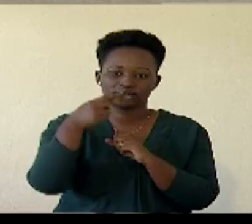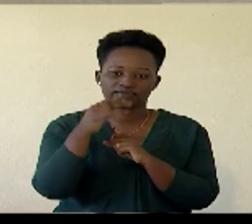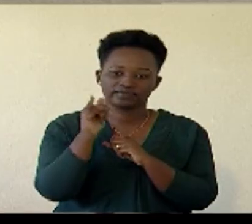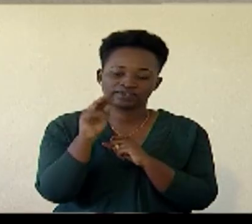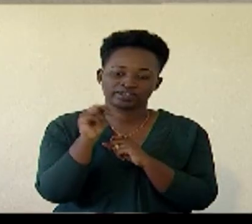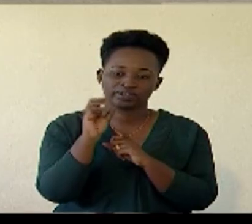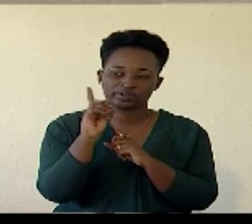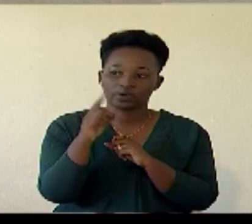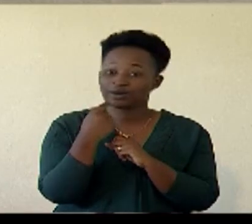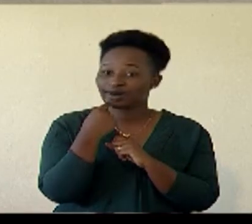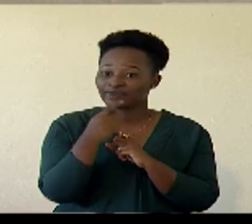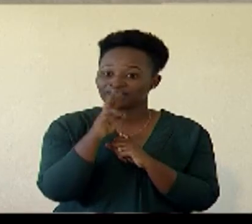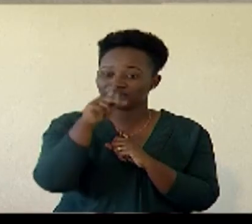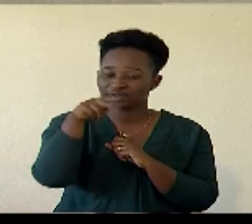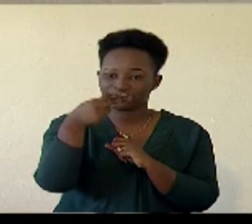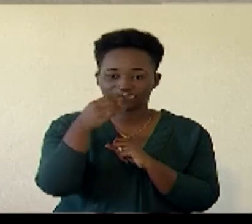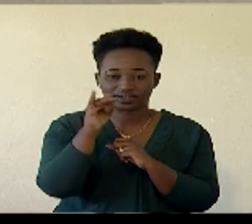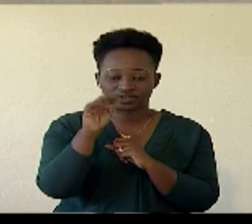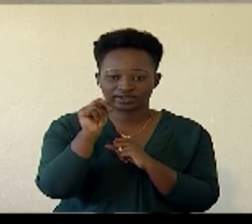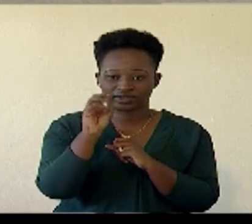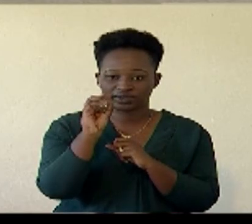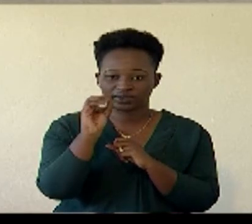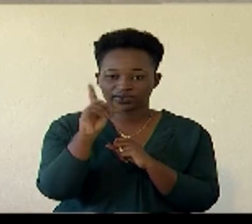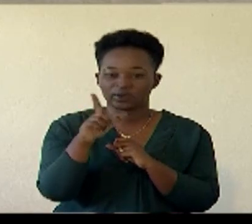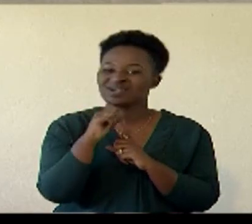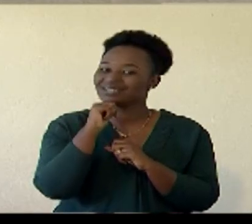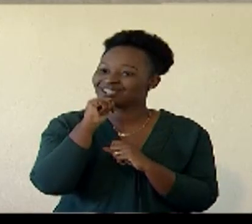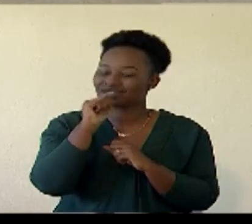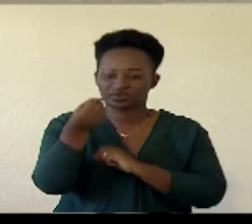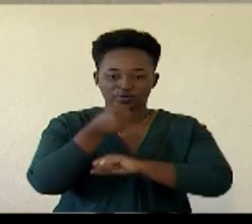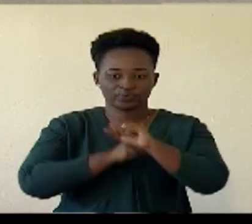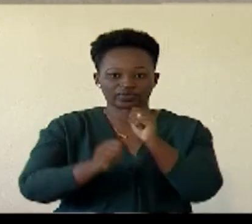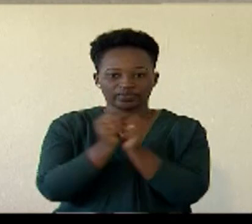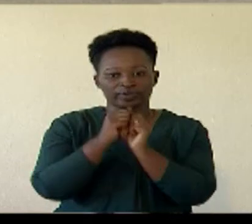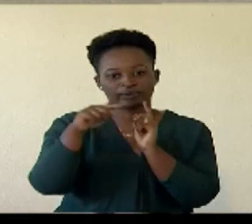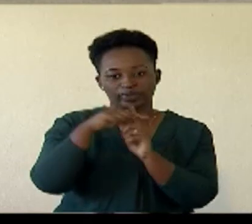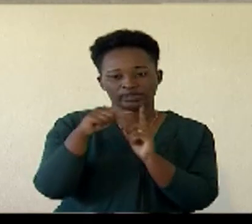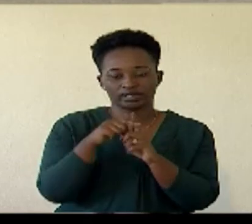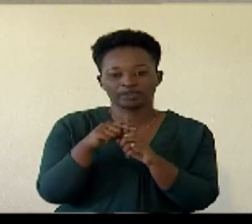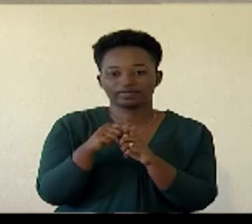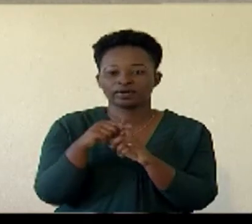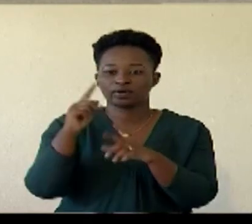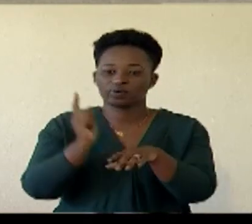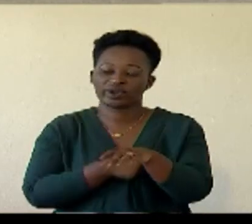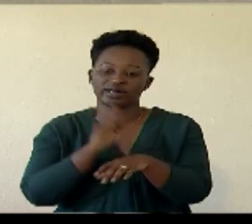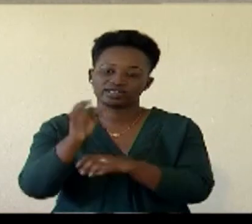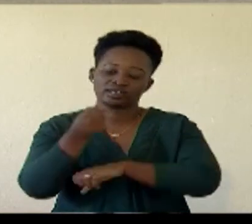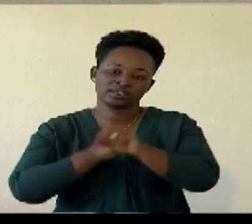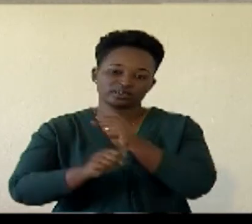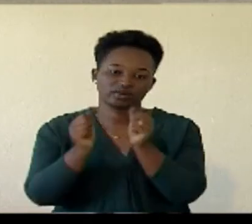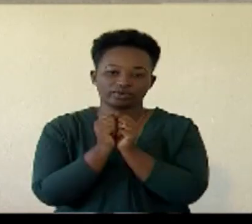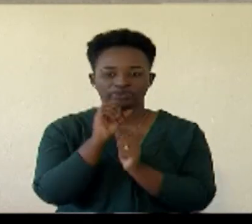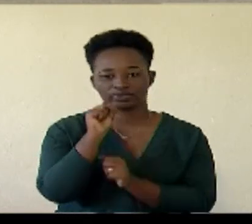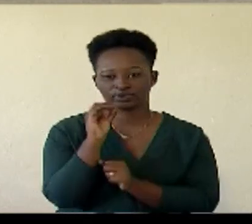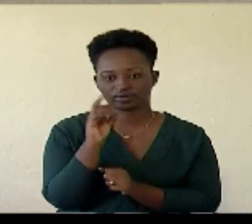not react with, because it is a very weak acid, it does not liberate carbon dioxide when it reacts with sodium